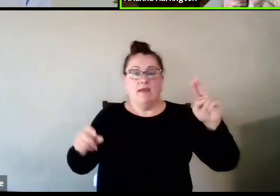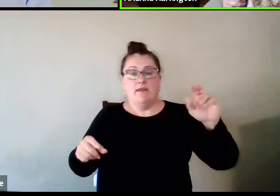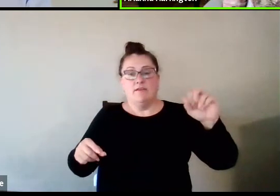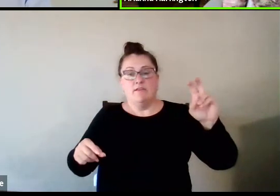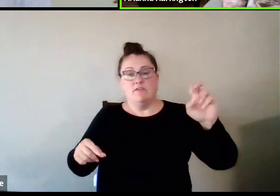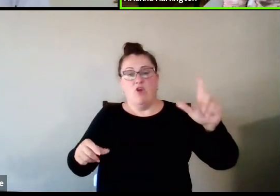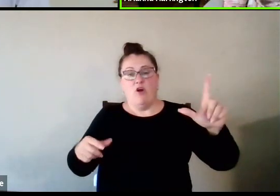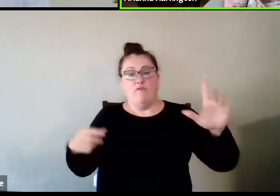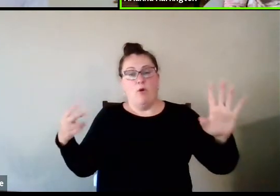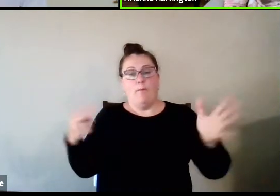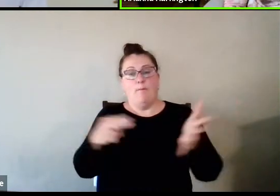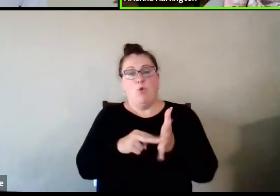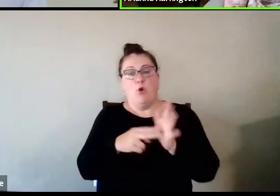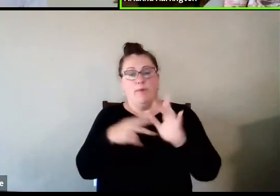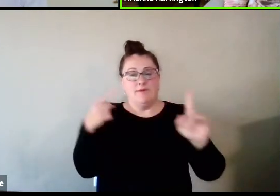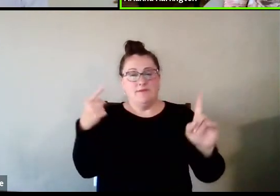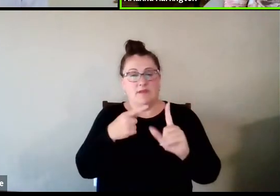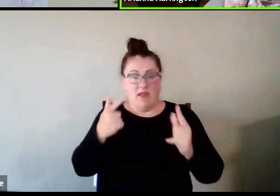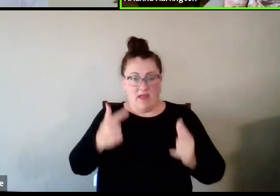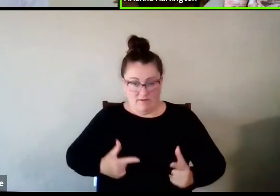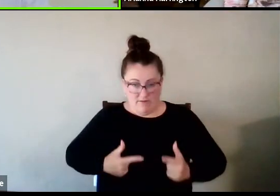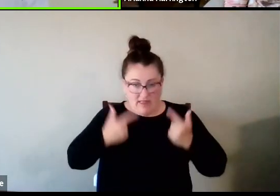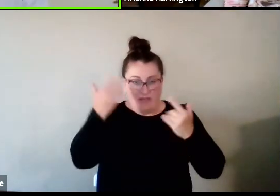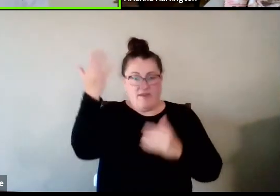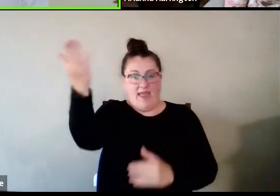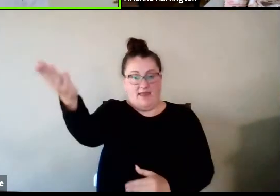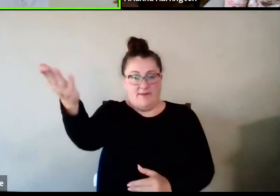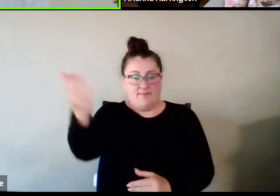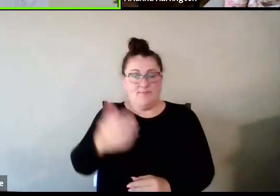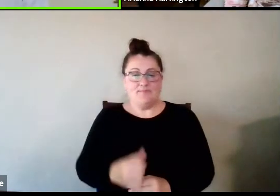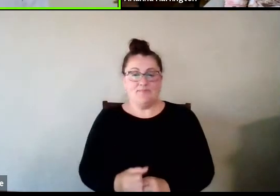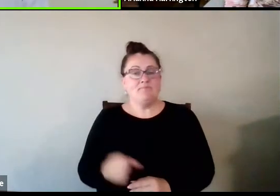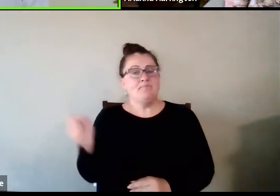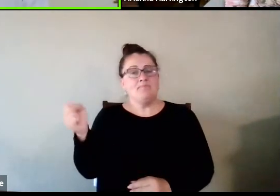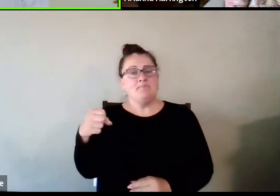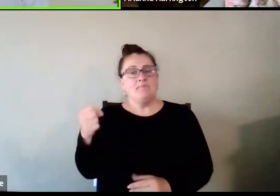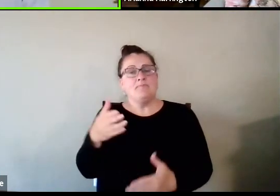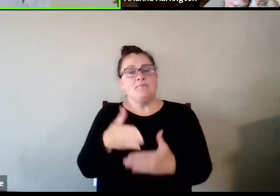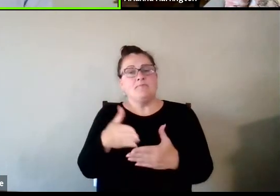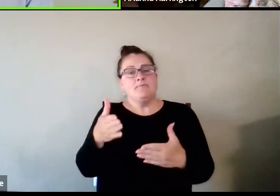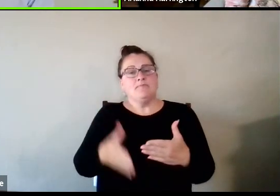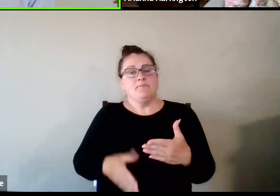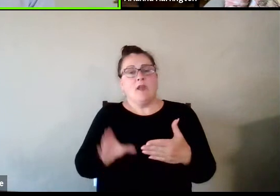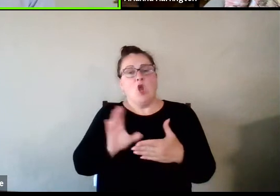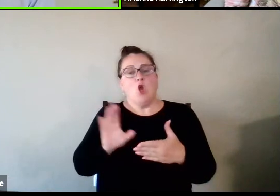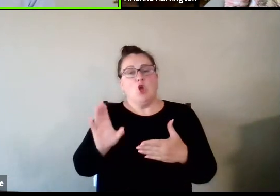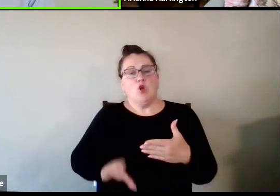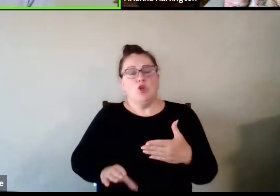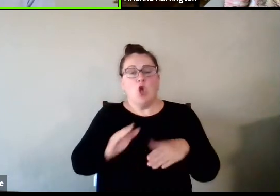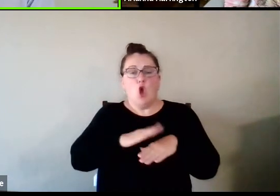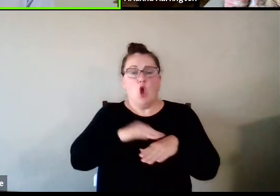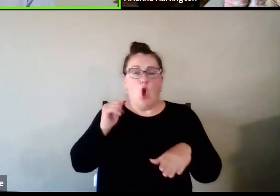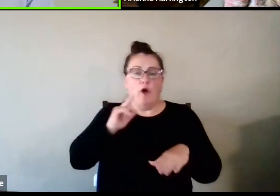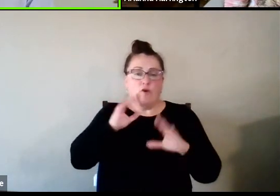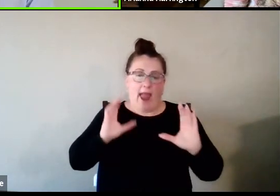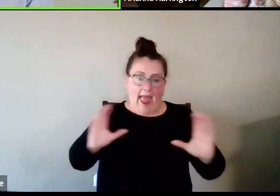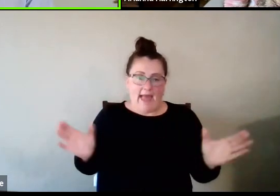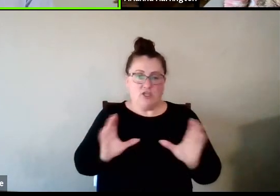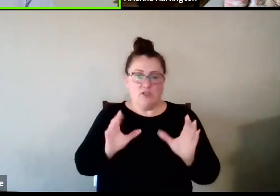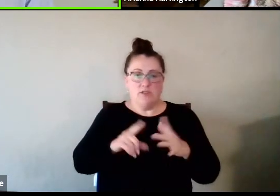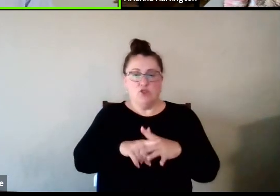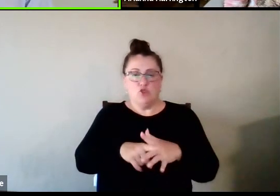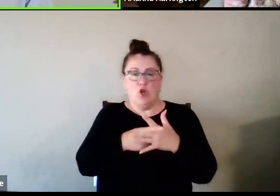purpose that lies ahead. Yeah, and at the end of the book, in the conclusion, there's a call for action, which actually starts